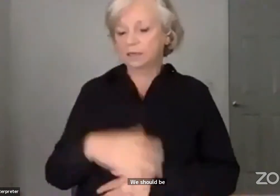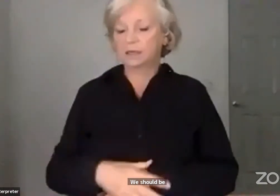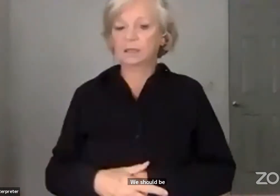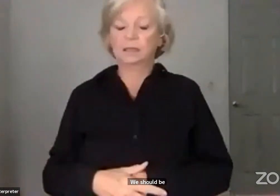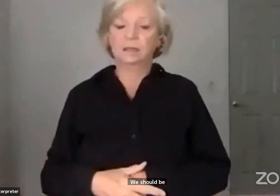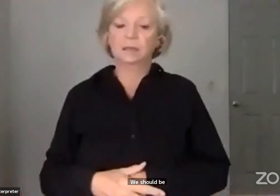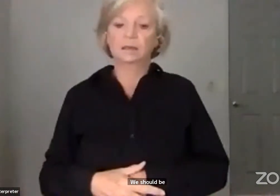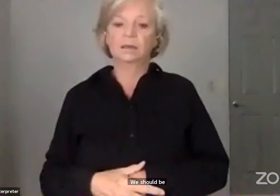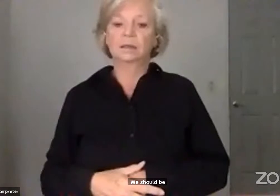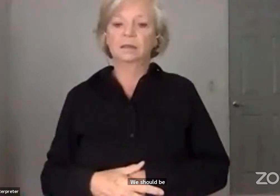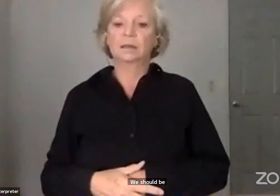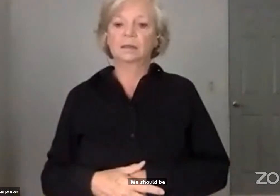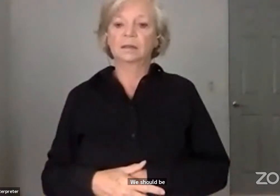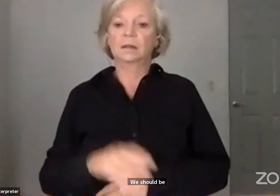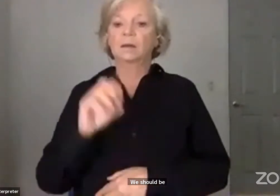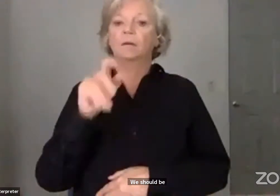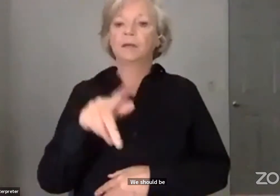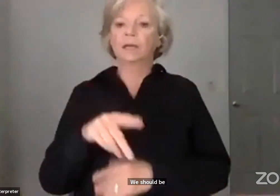all right.